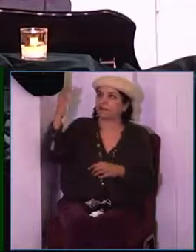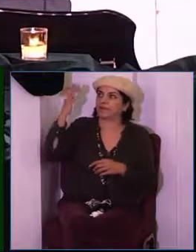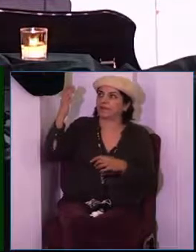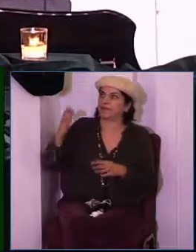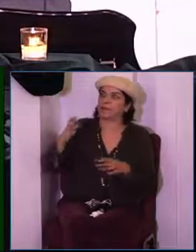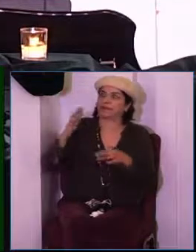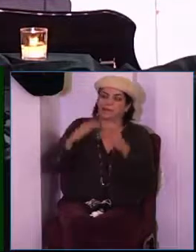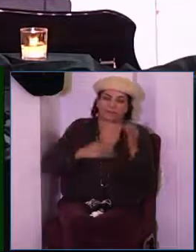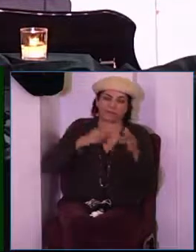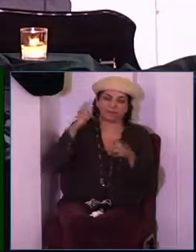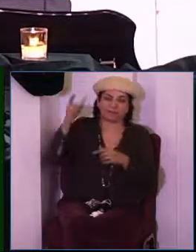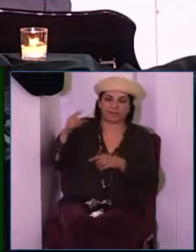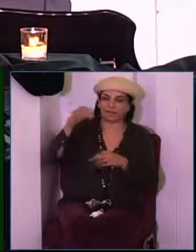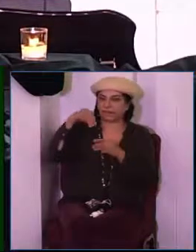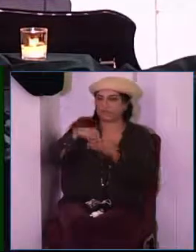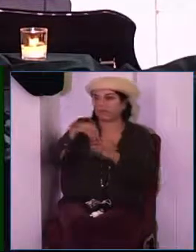the